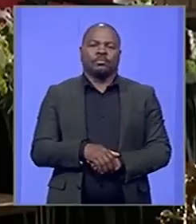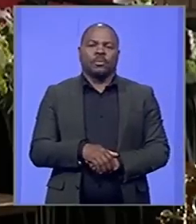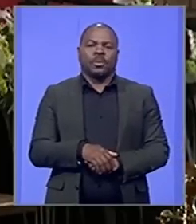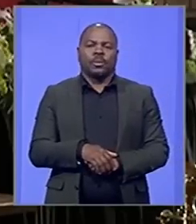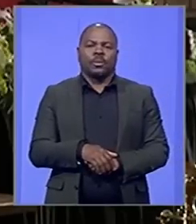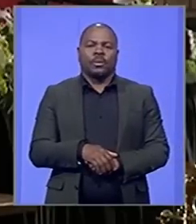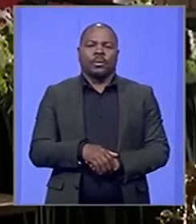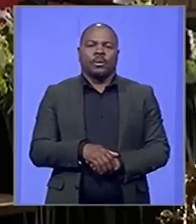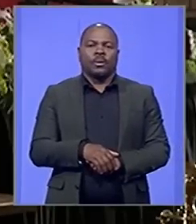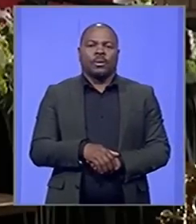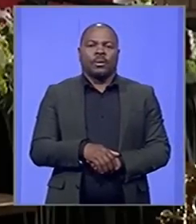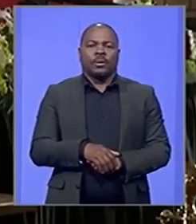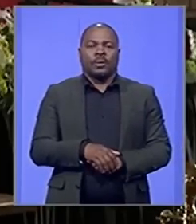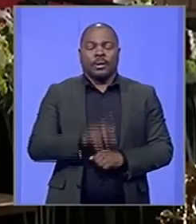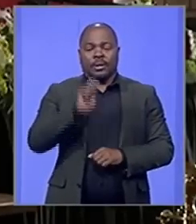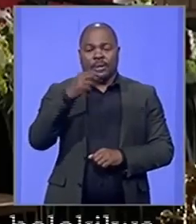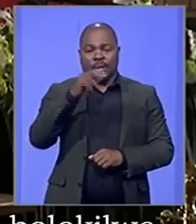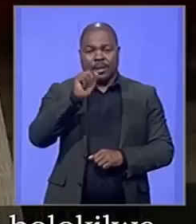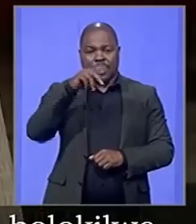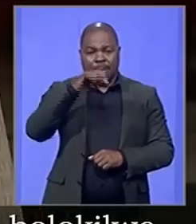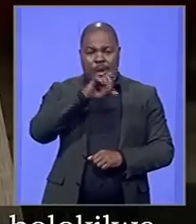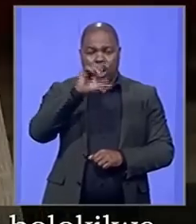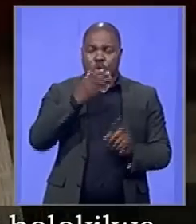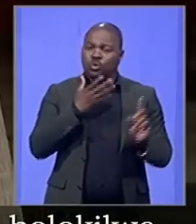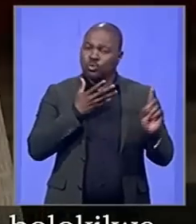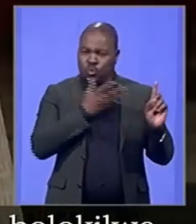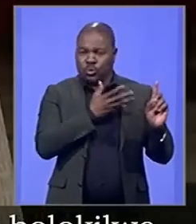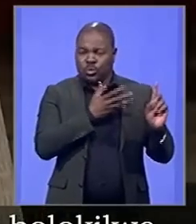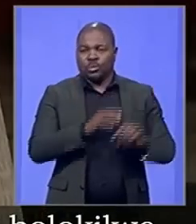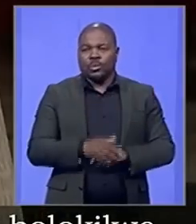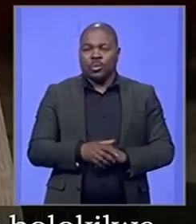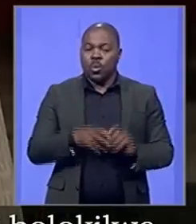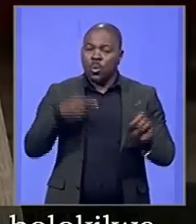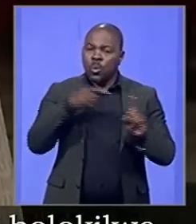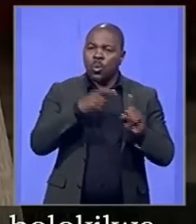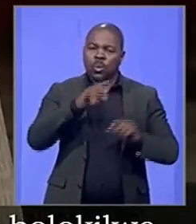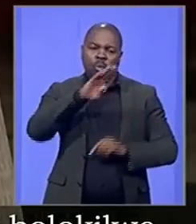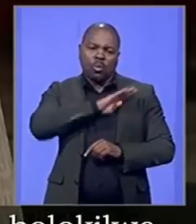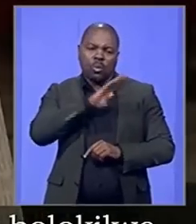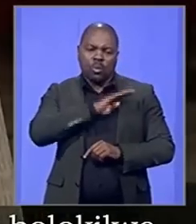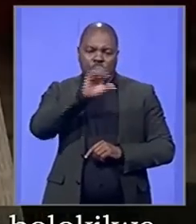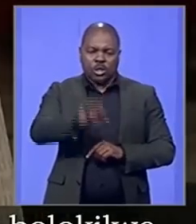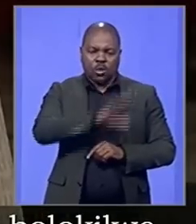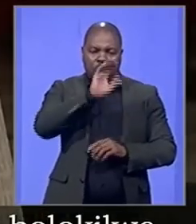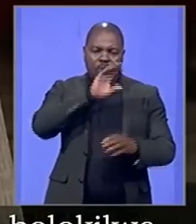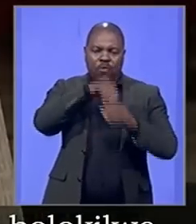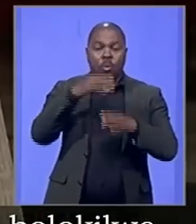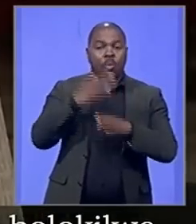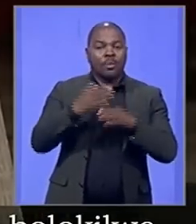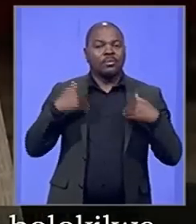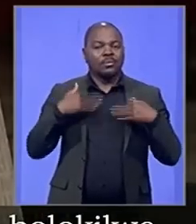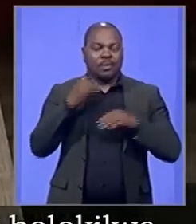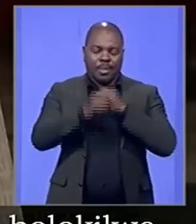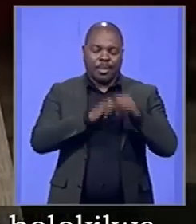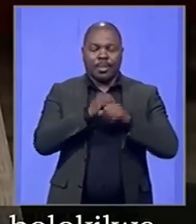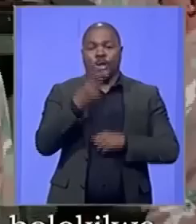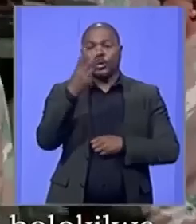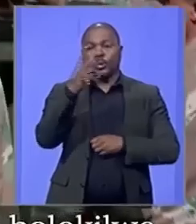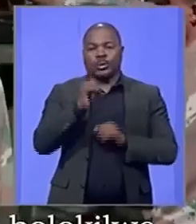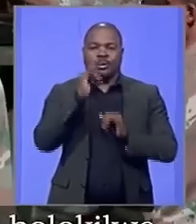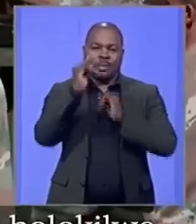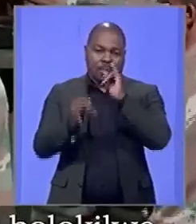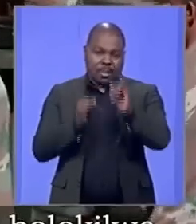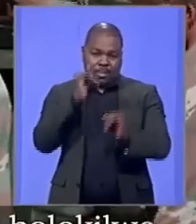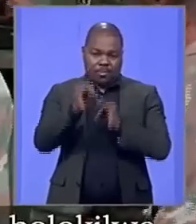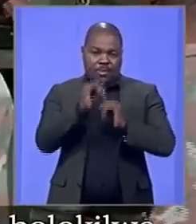That is who Thapelo is. Mpolokeng o ile a qala ho sebeletsa lebotho la naha la Sesole ka 2011 mme ha morao